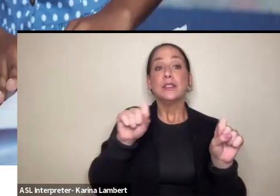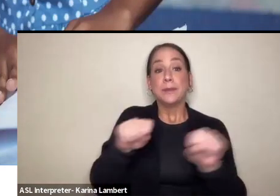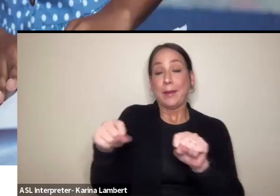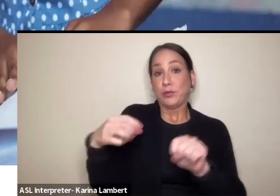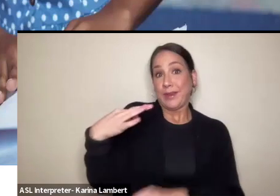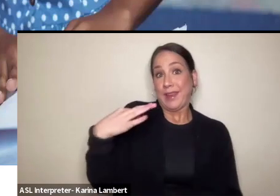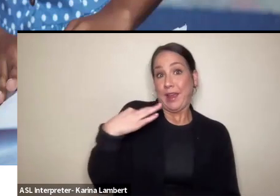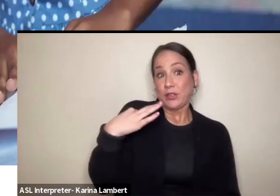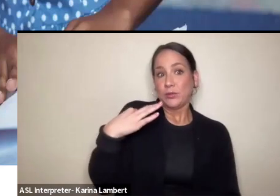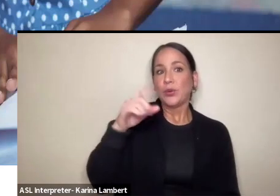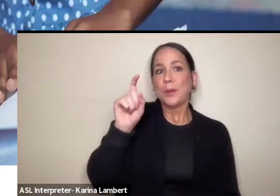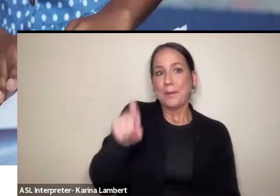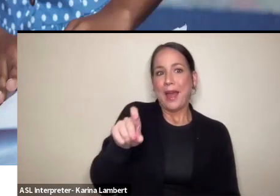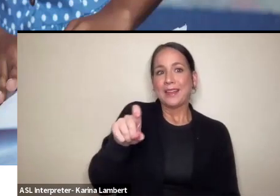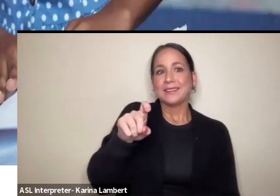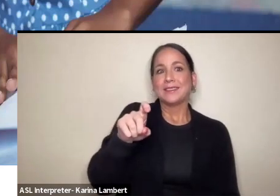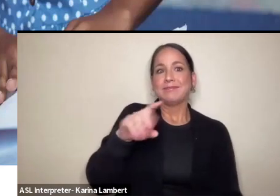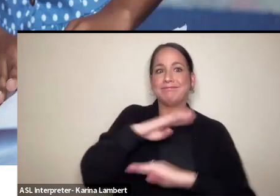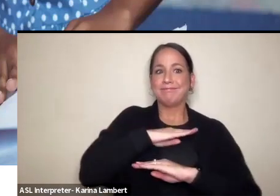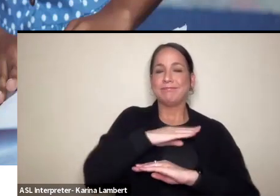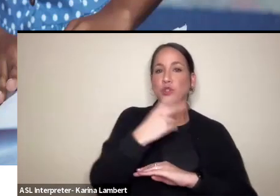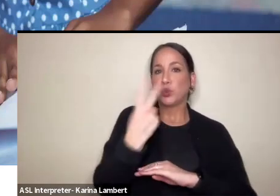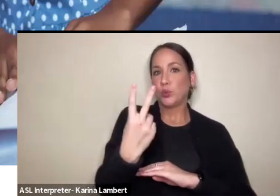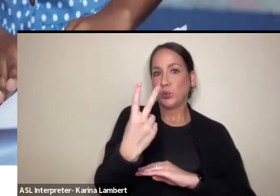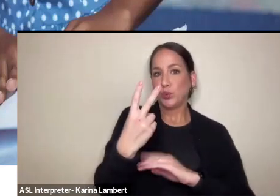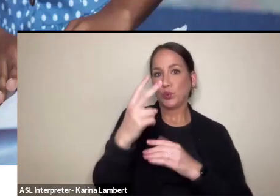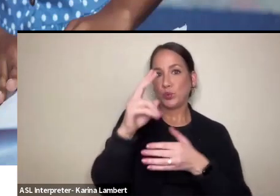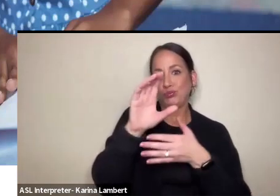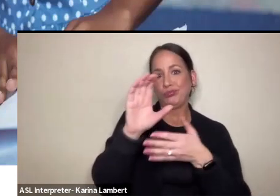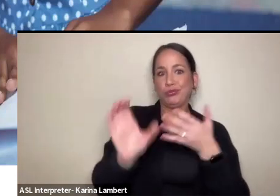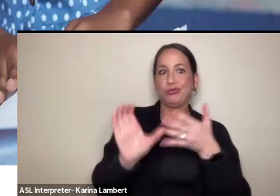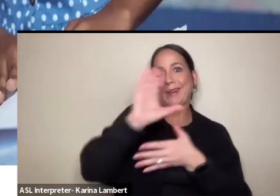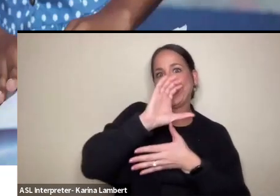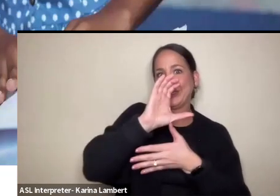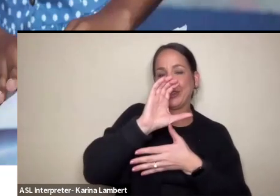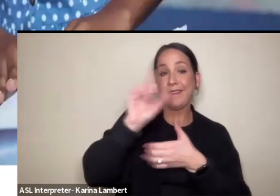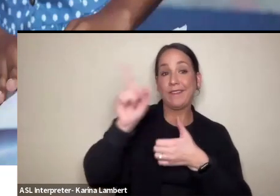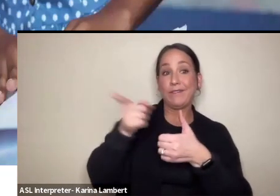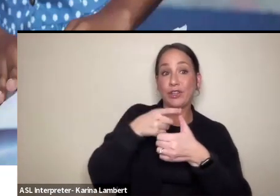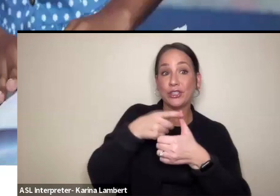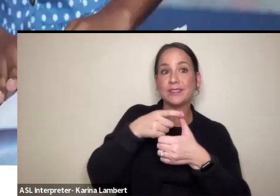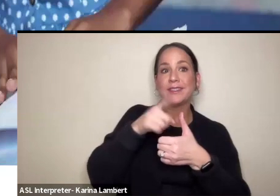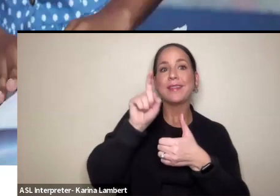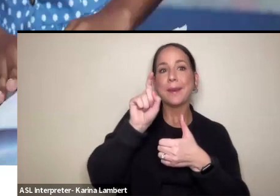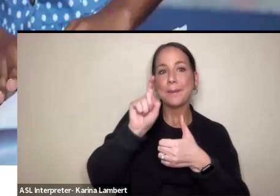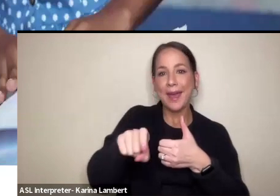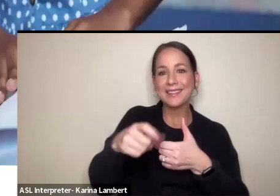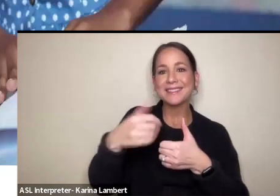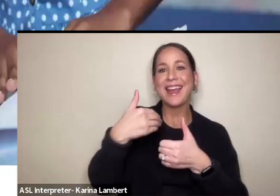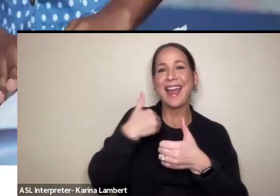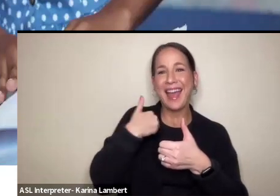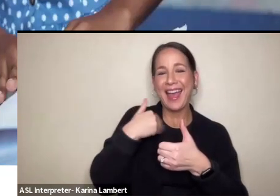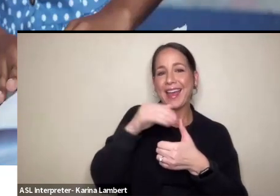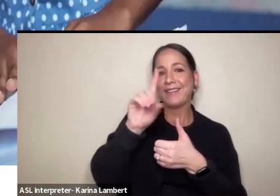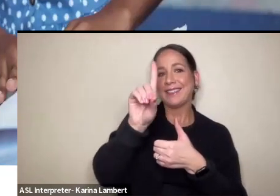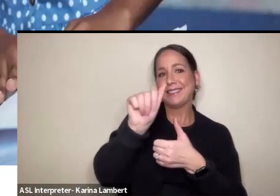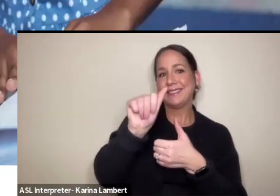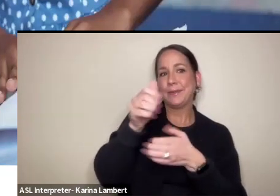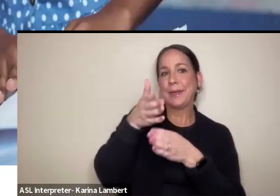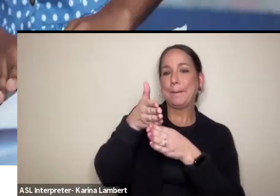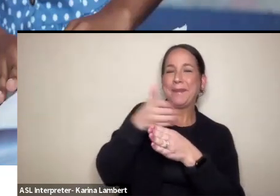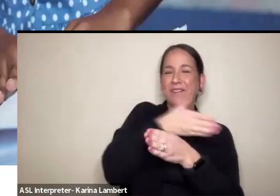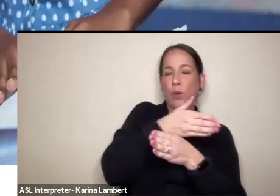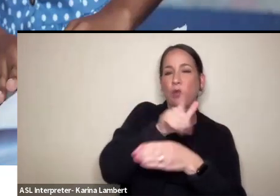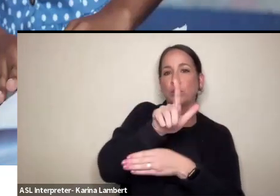person has to meet two criteria. The first is that they had to have the onset of their disability prior to their